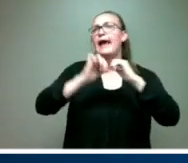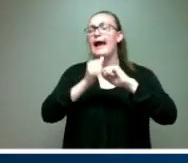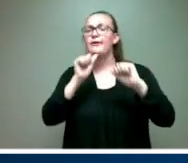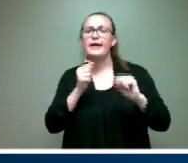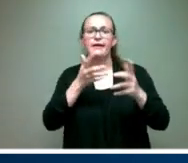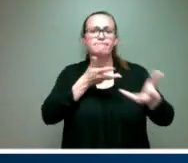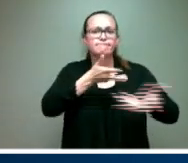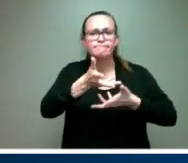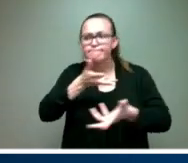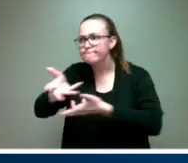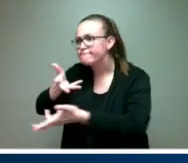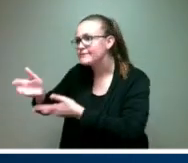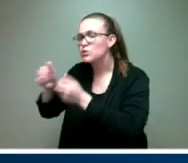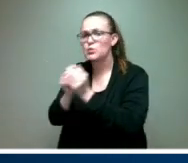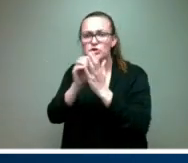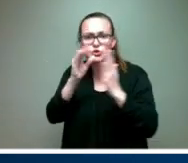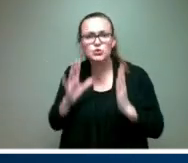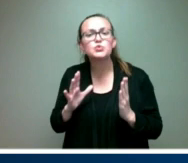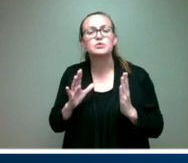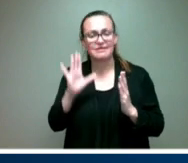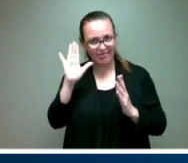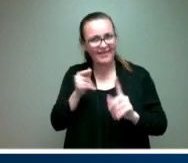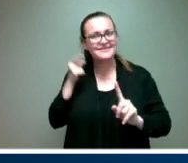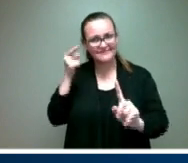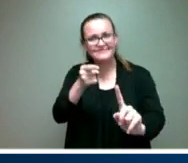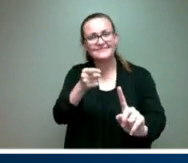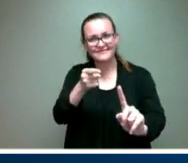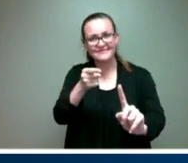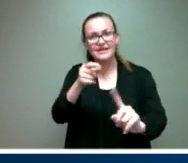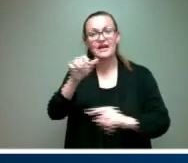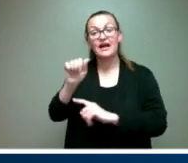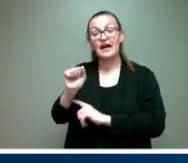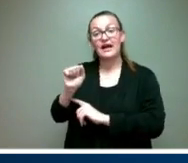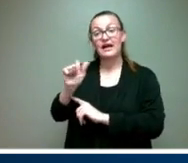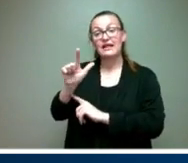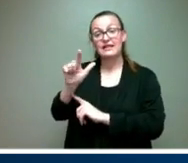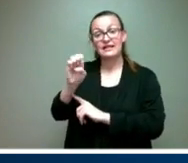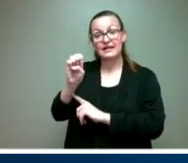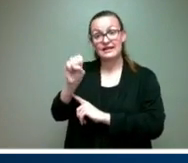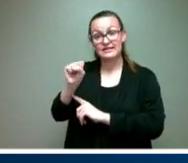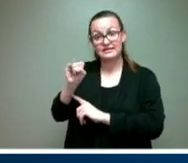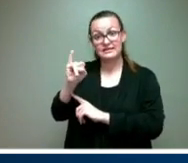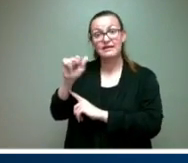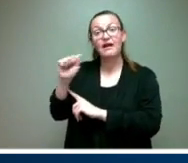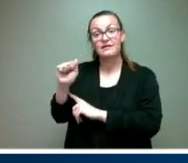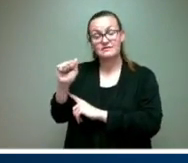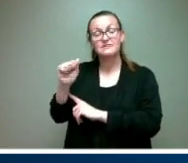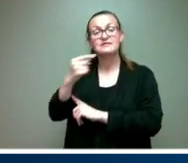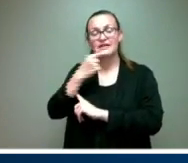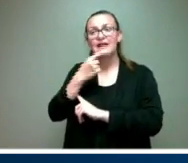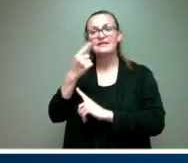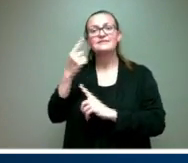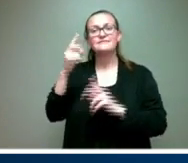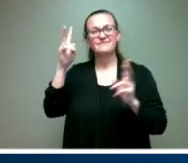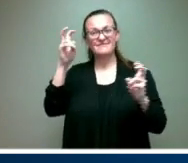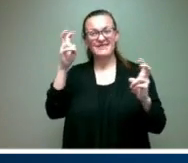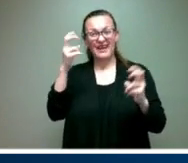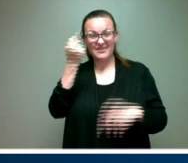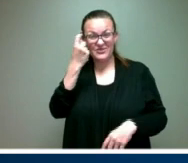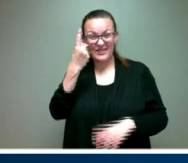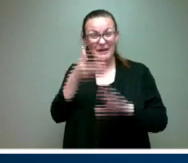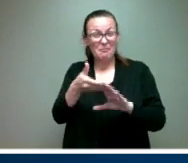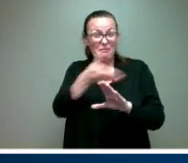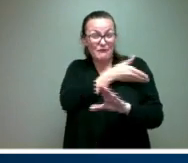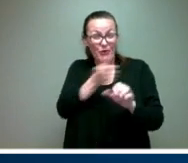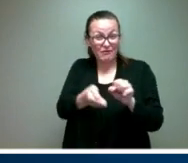you know, as Alicia stated, that safe haven. We want to be reminded that schools was a safe place for so many of